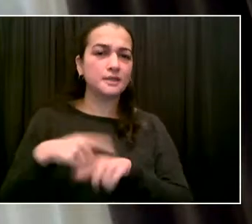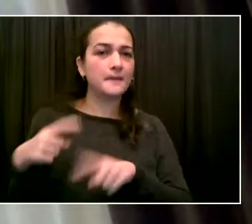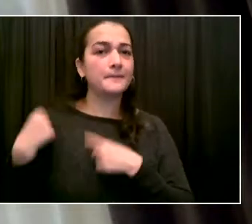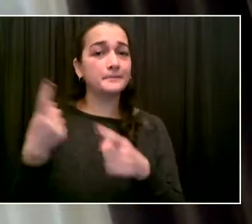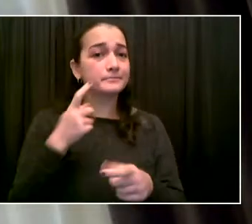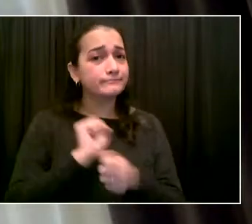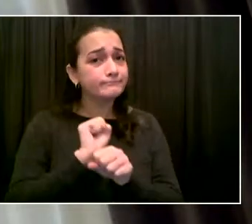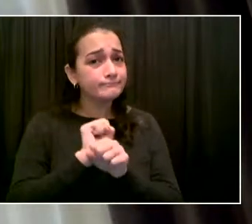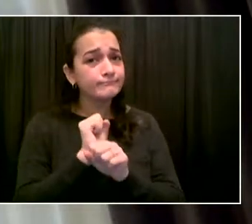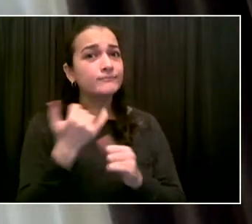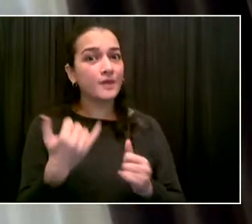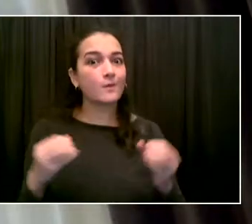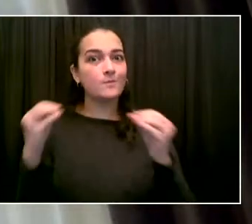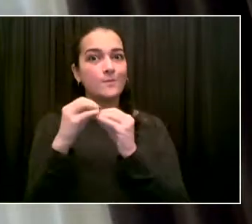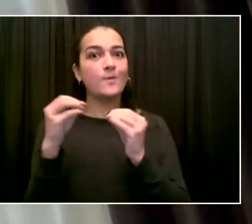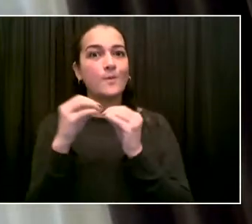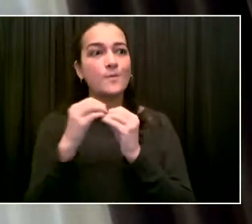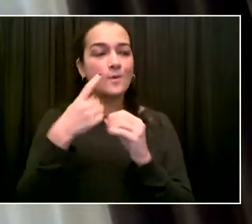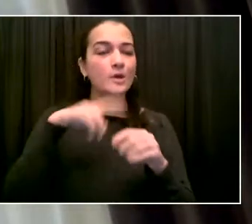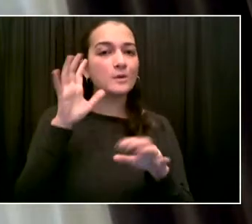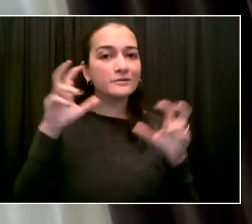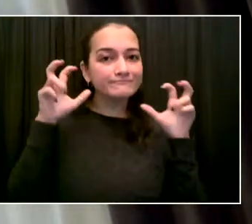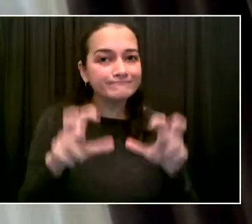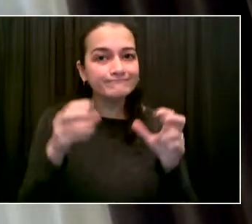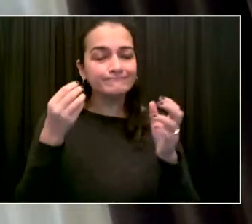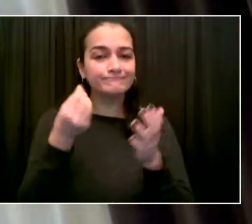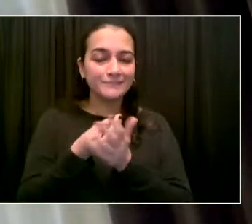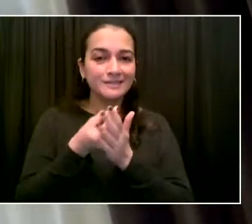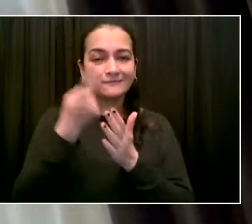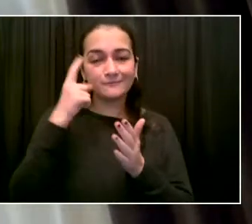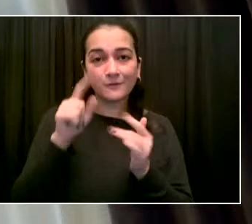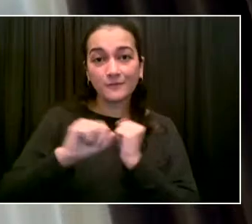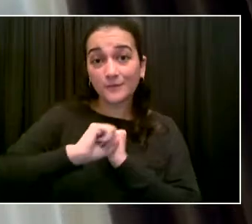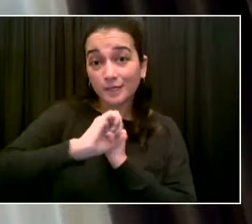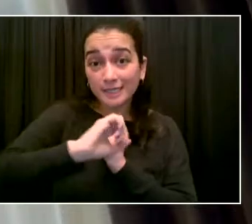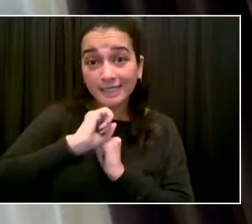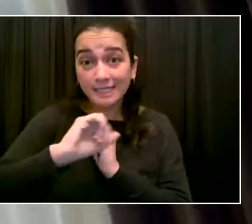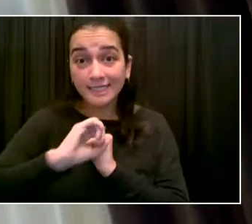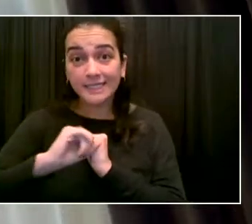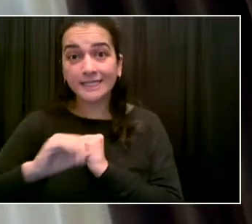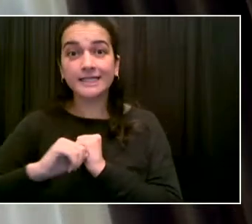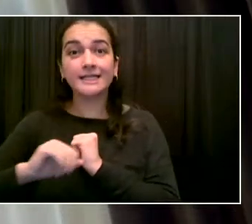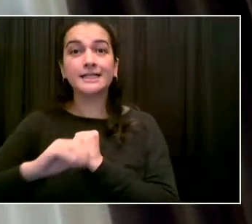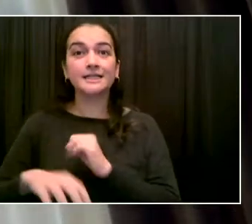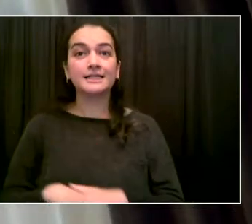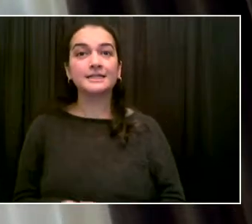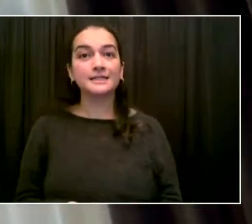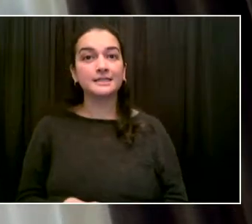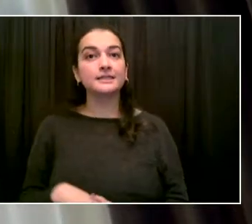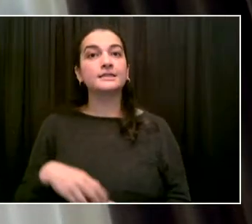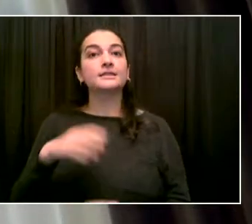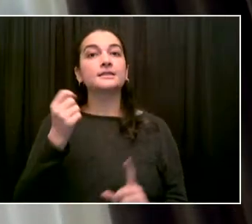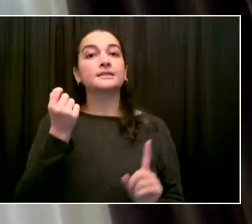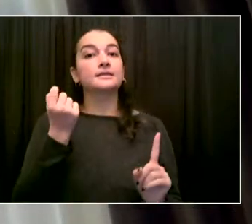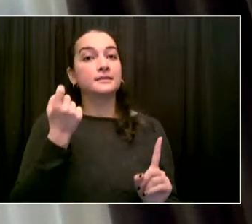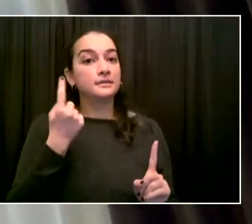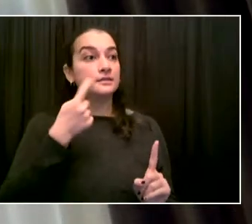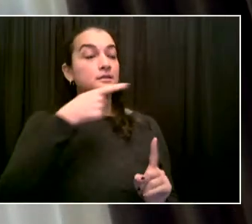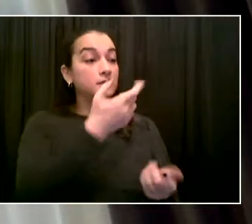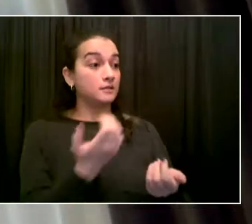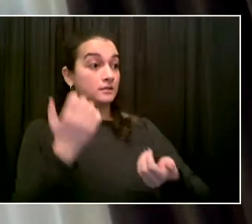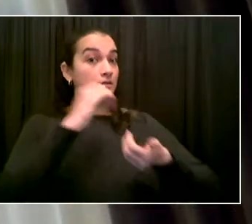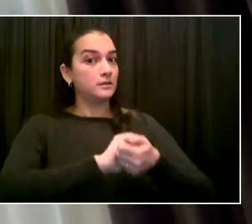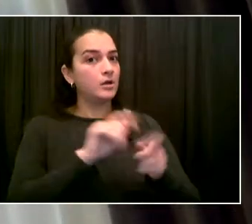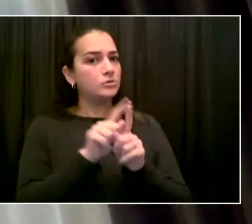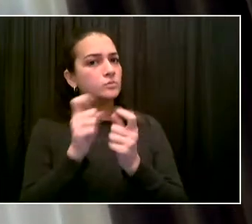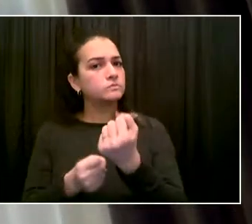York around the globe, but particularly in the UK market. So a huge thanks to them. And I'm sure with the promotional activity that we're launching and that we've